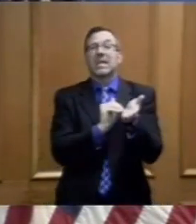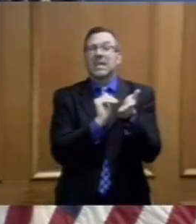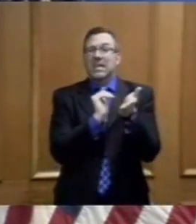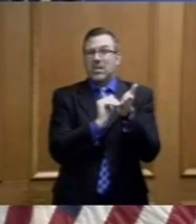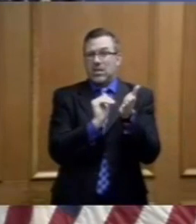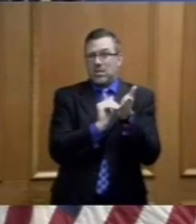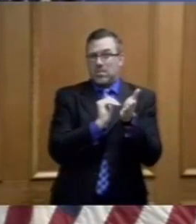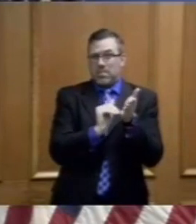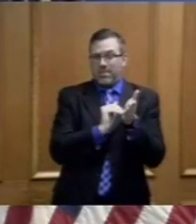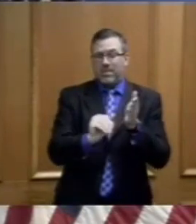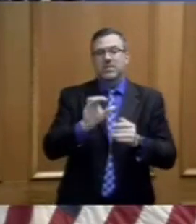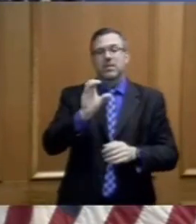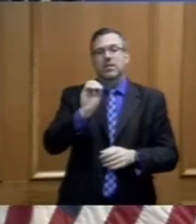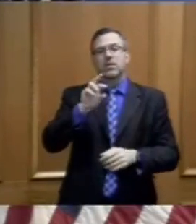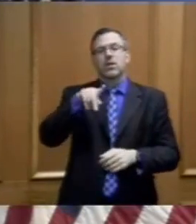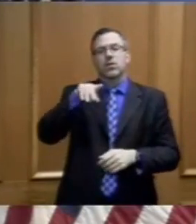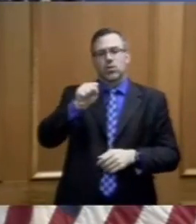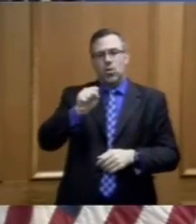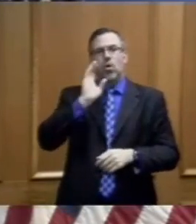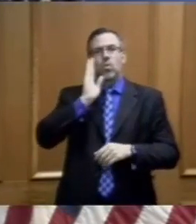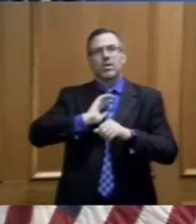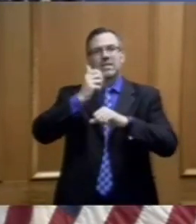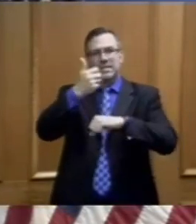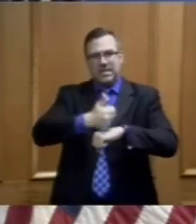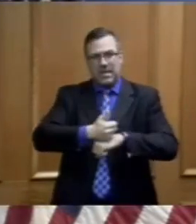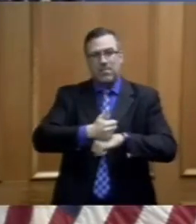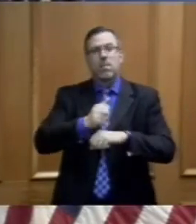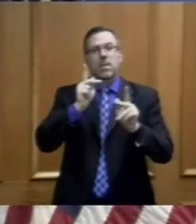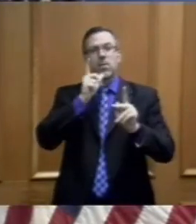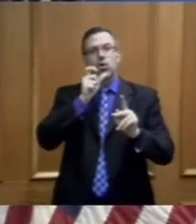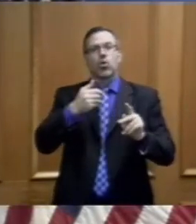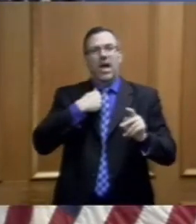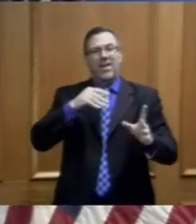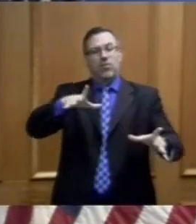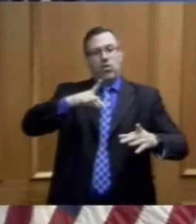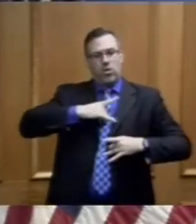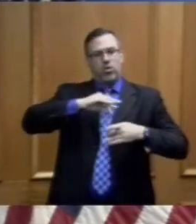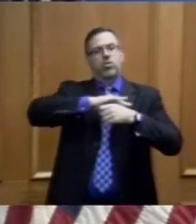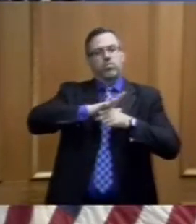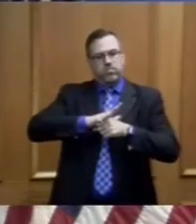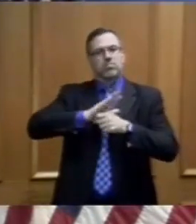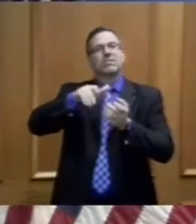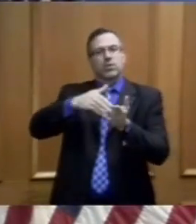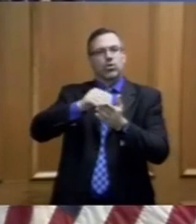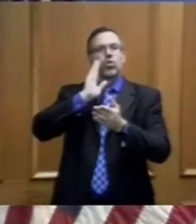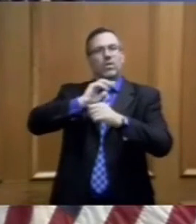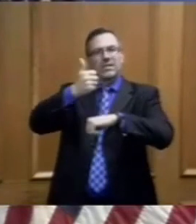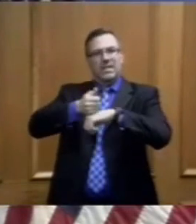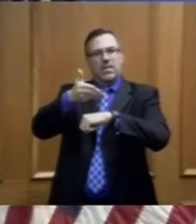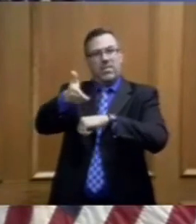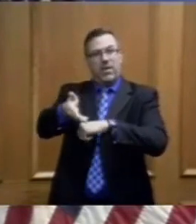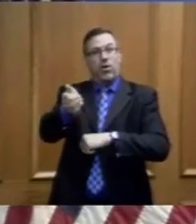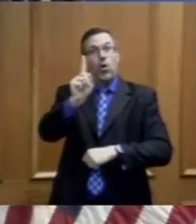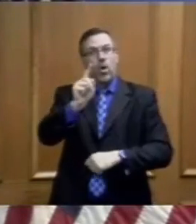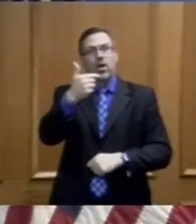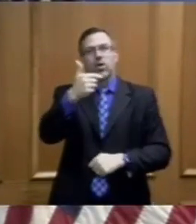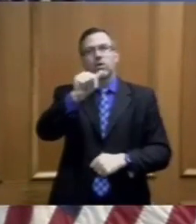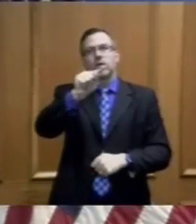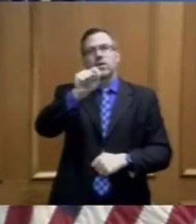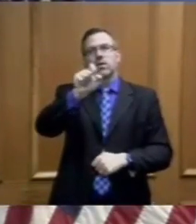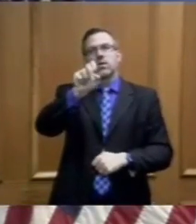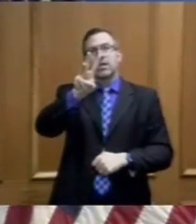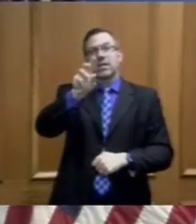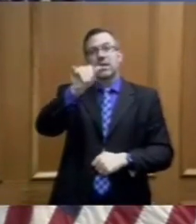be constructing a COVID-positive, non-acute alternative healthcare facility as well. We've identified Gateway Shopping Center as